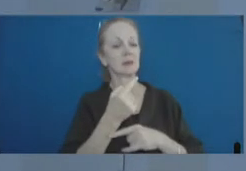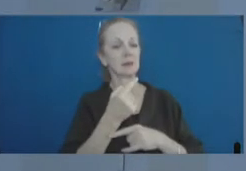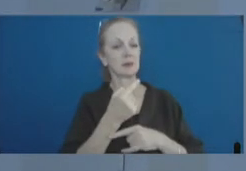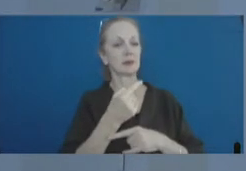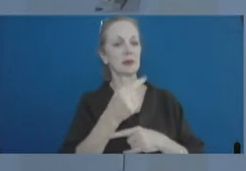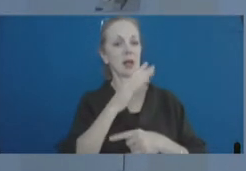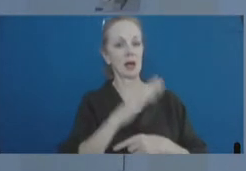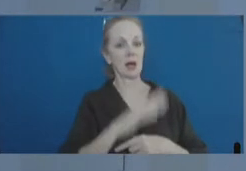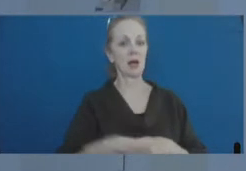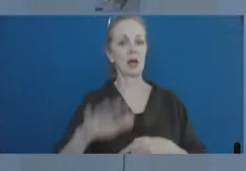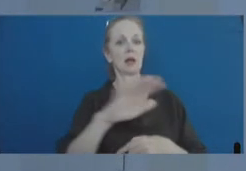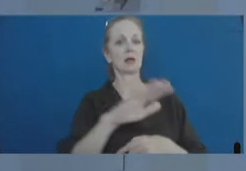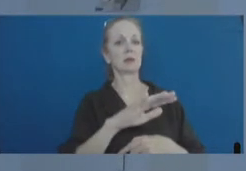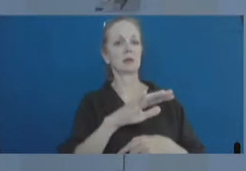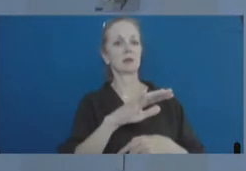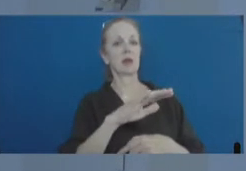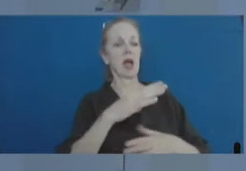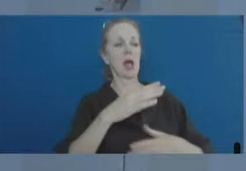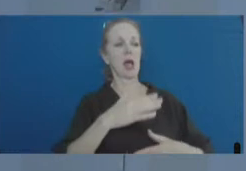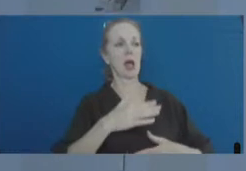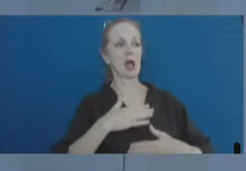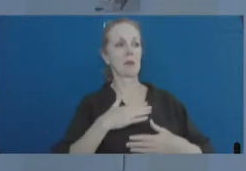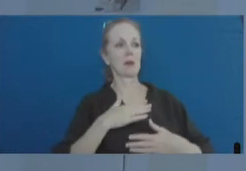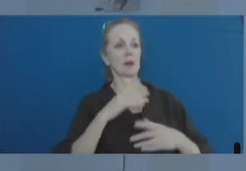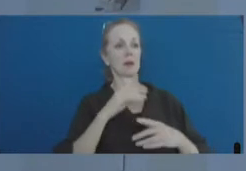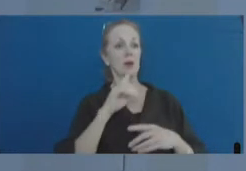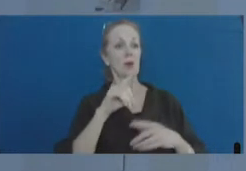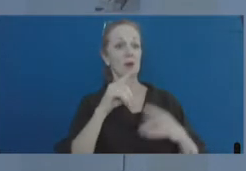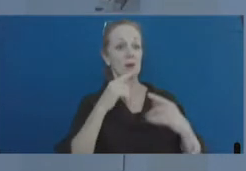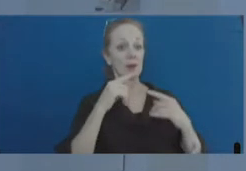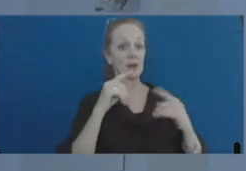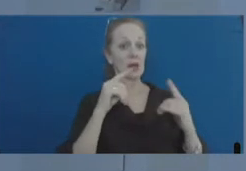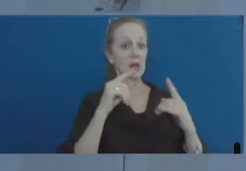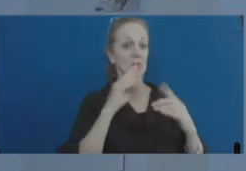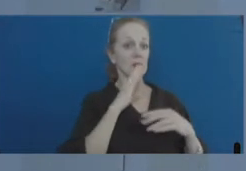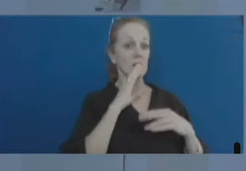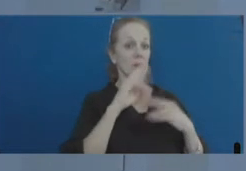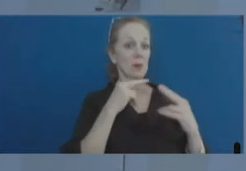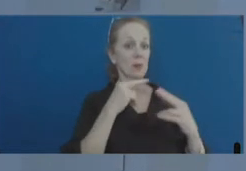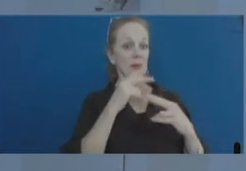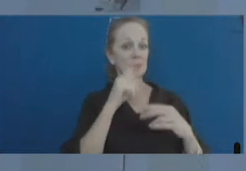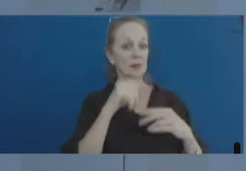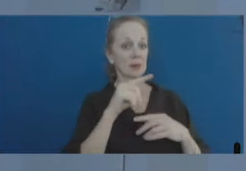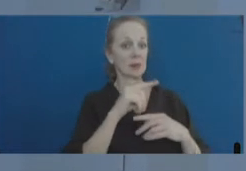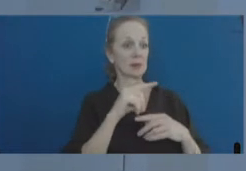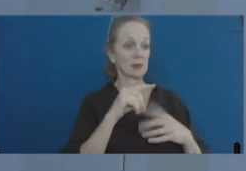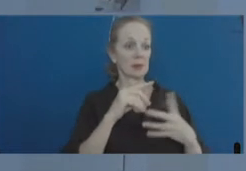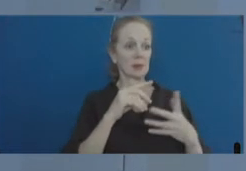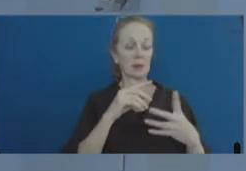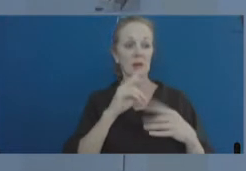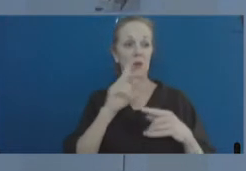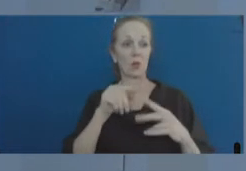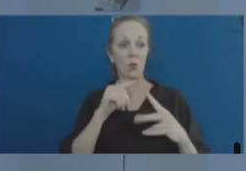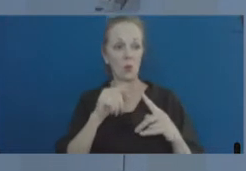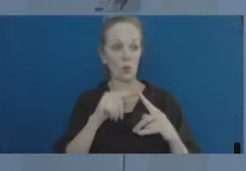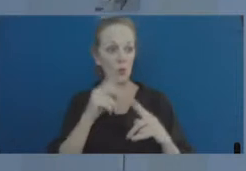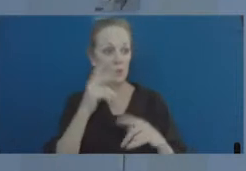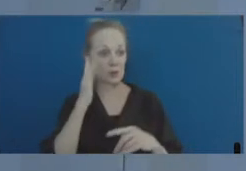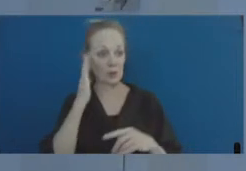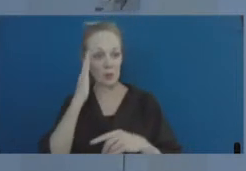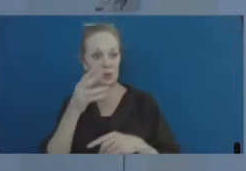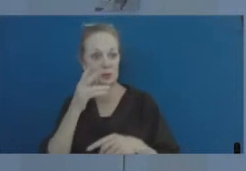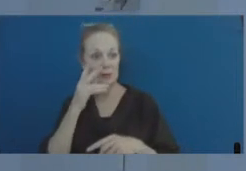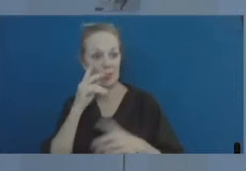are happy to have it go into effect. So I think we can talk about those kinds of things in terms of when we'll see those changes.